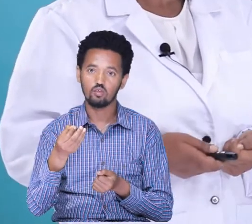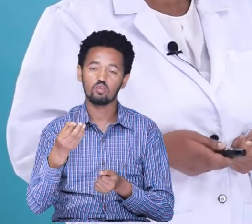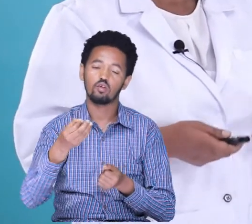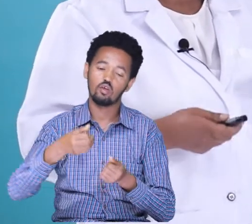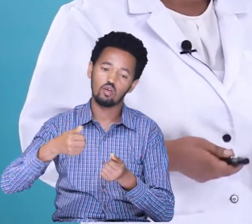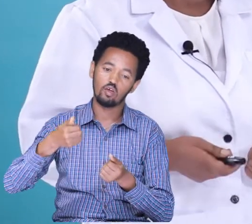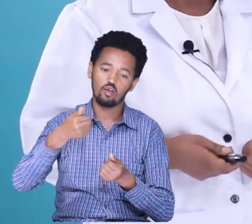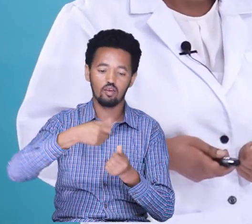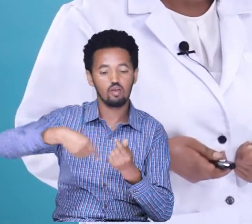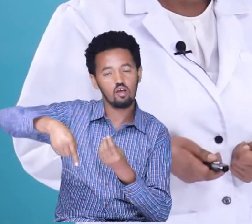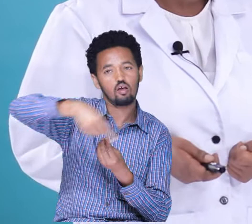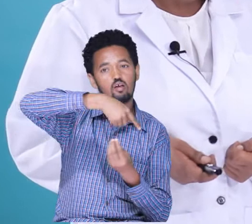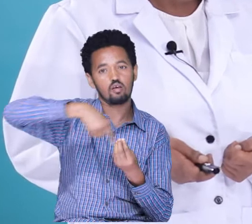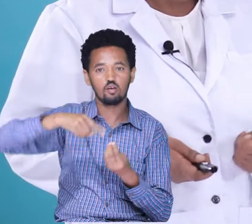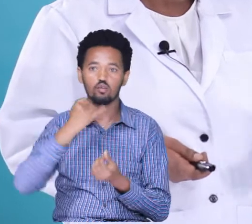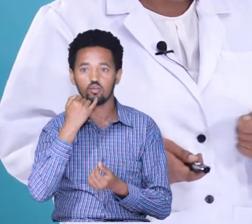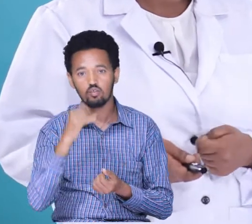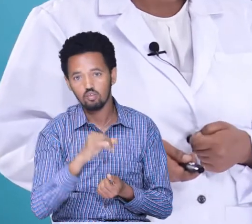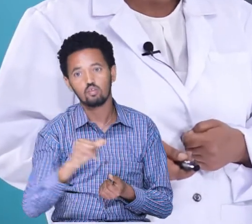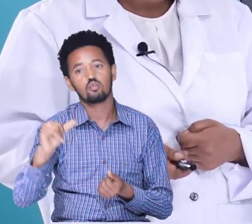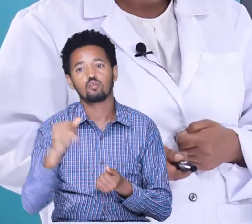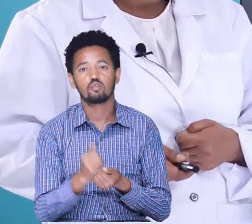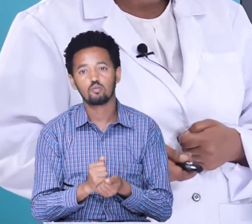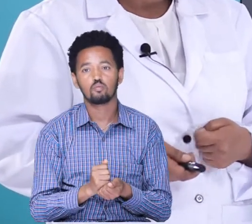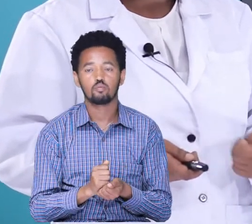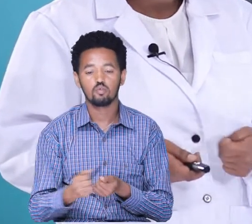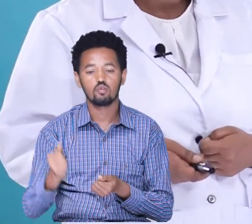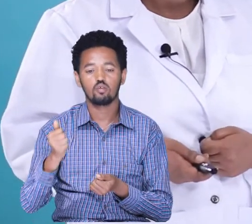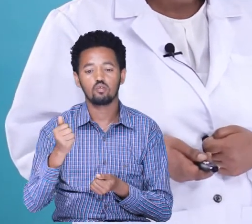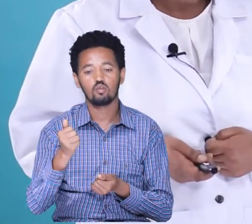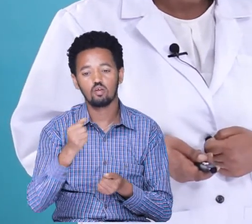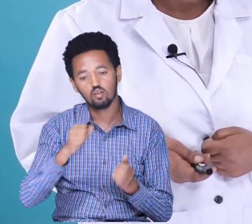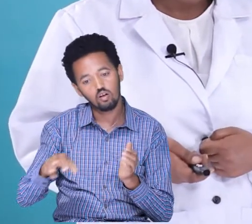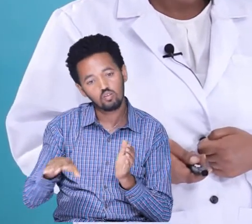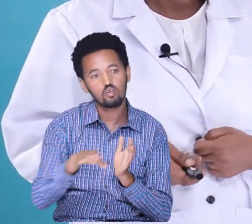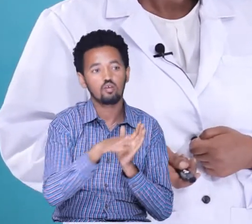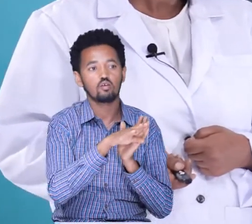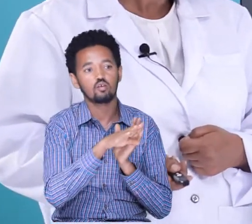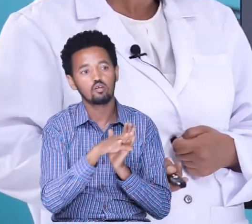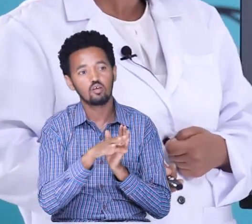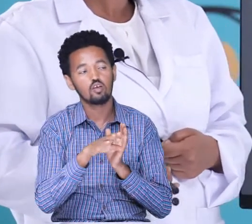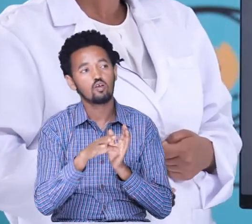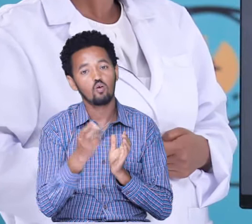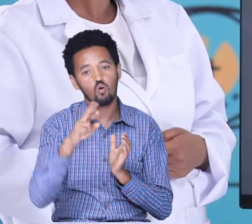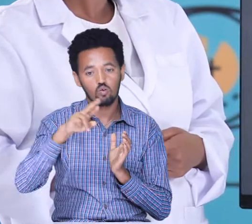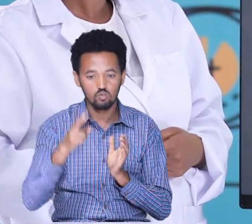to the sea, that is the Atlantic and Indian Ocean.